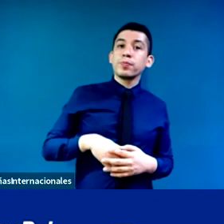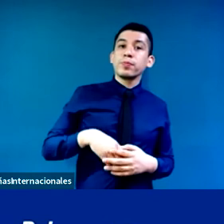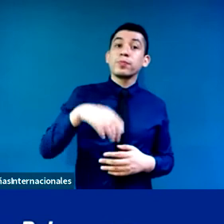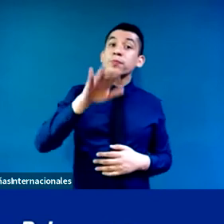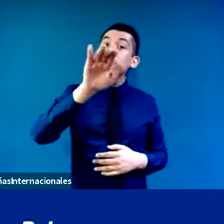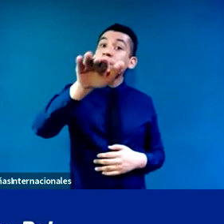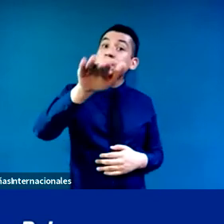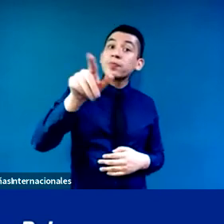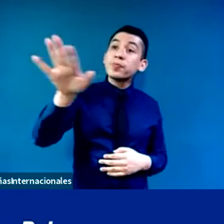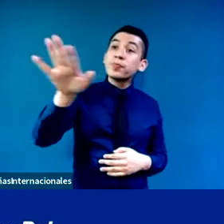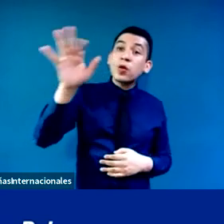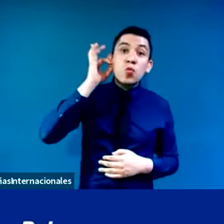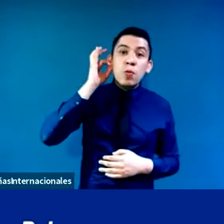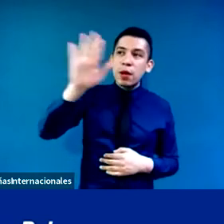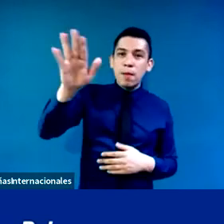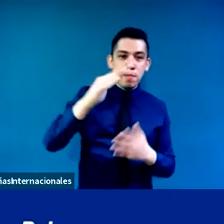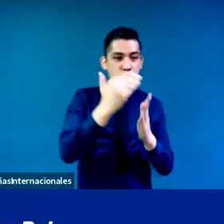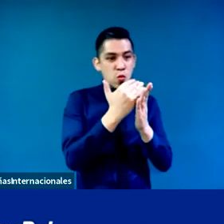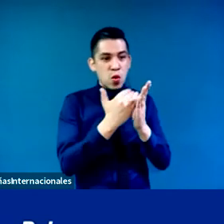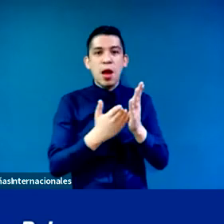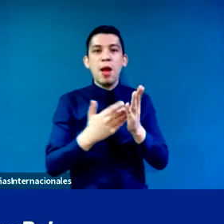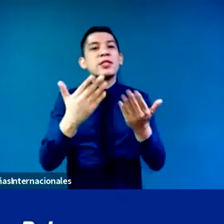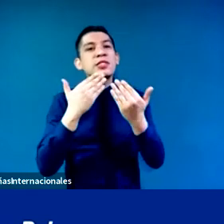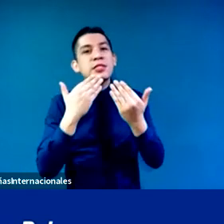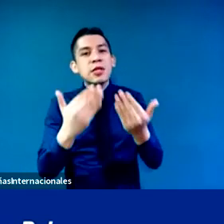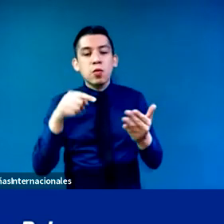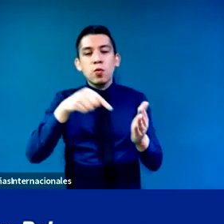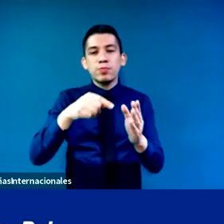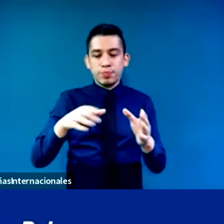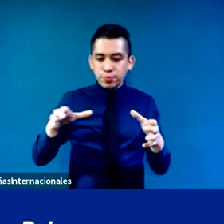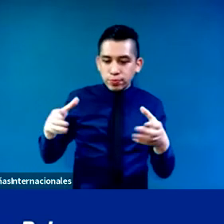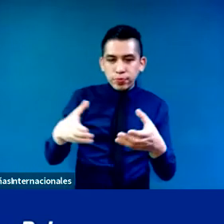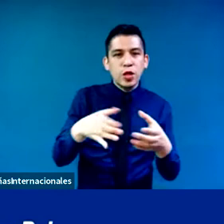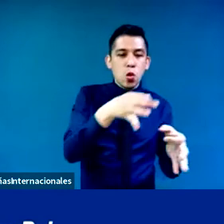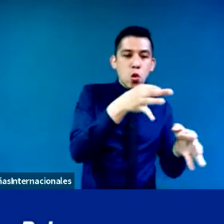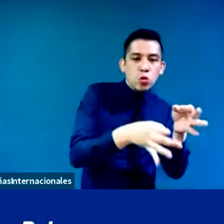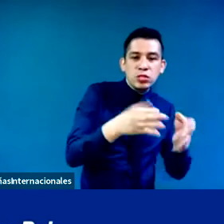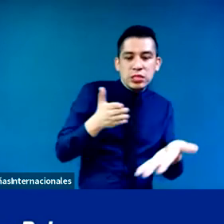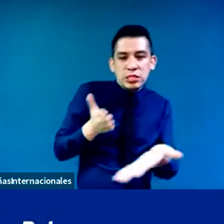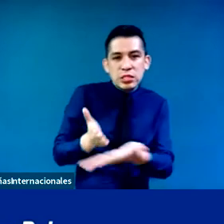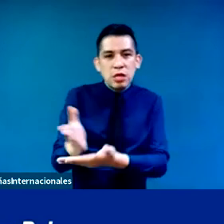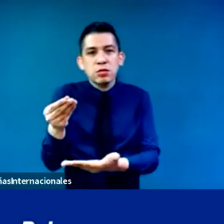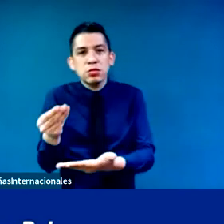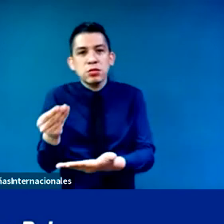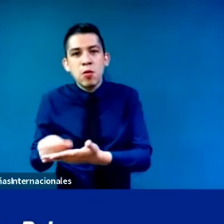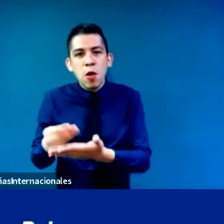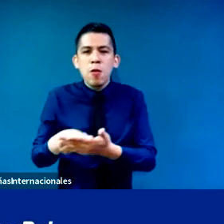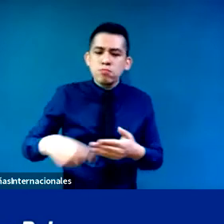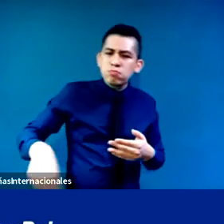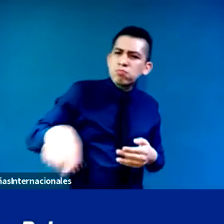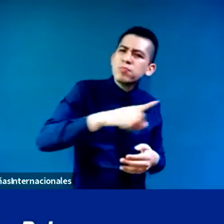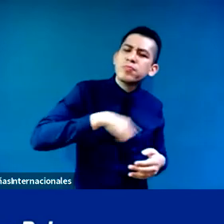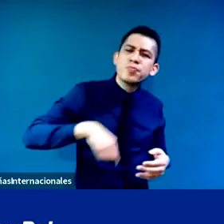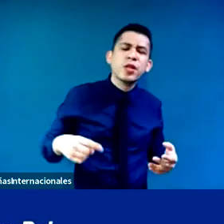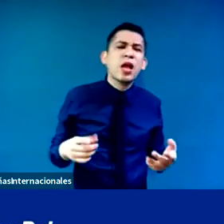this blueprint address the issues on intersectionality, particularly sex, age, and disability,